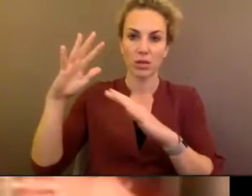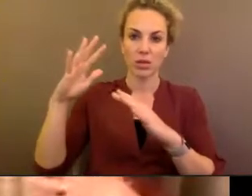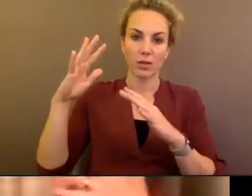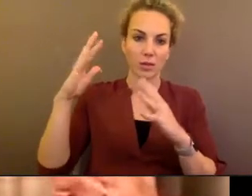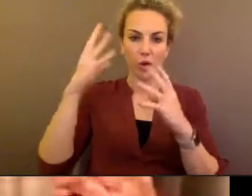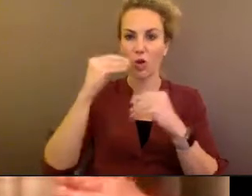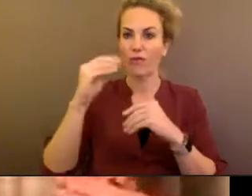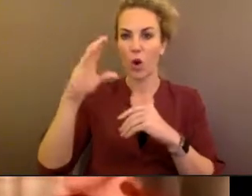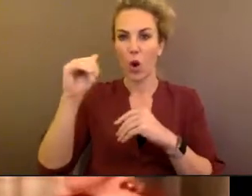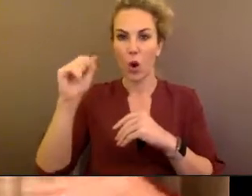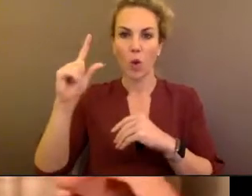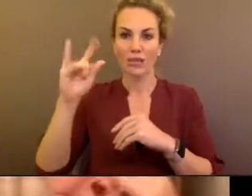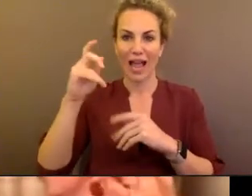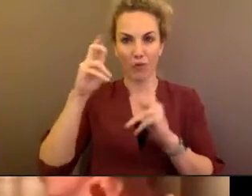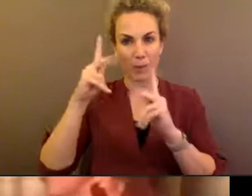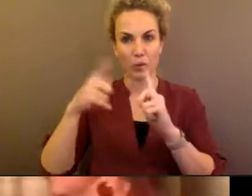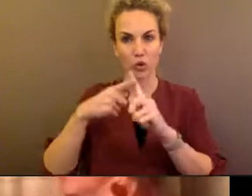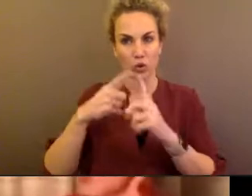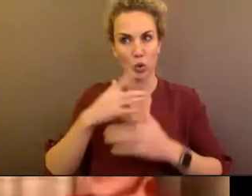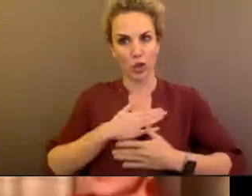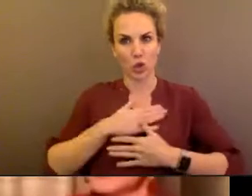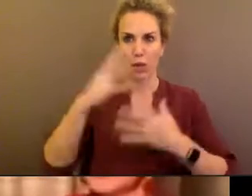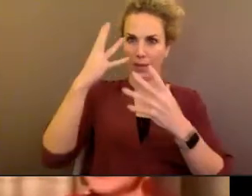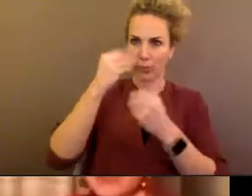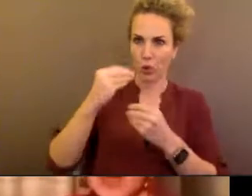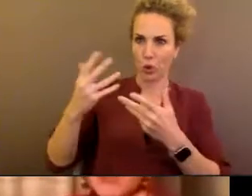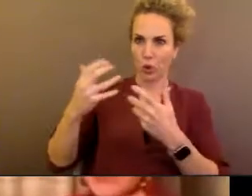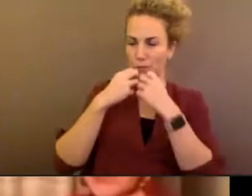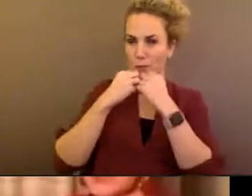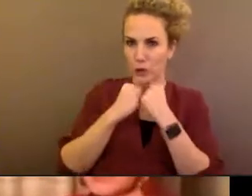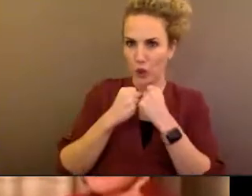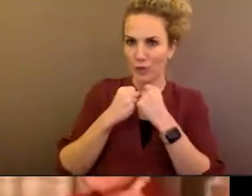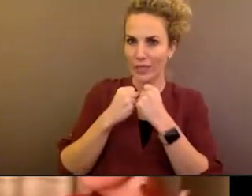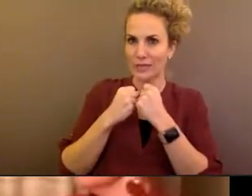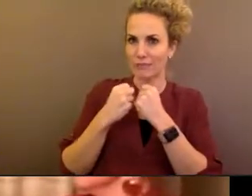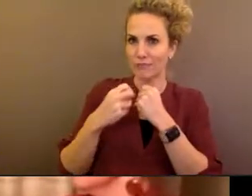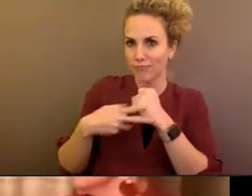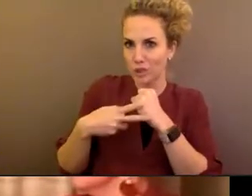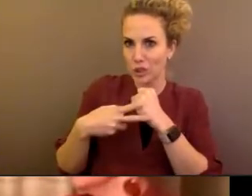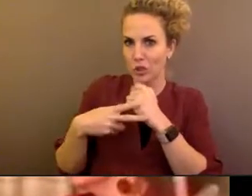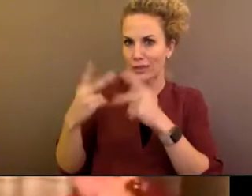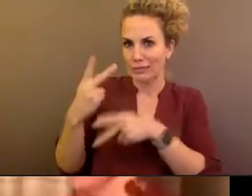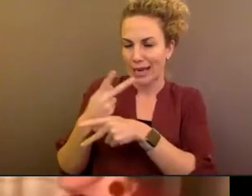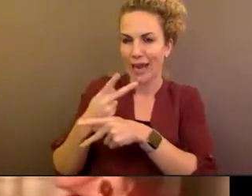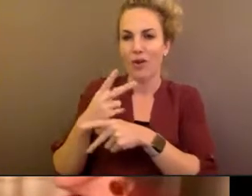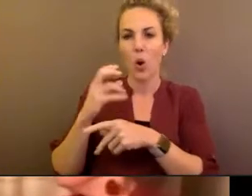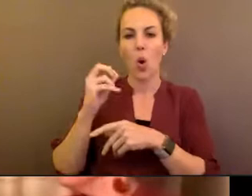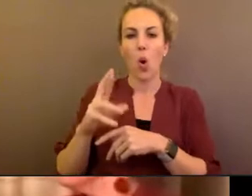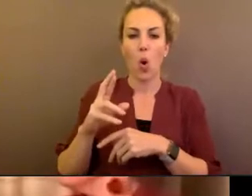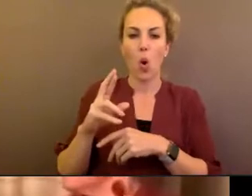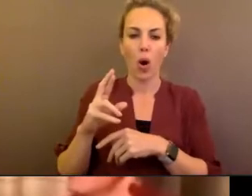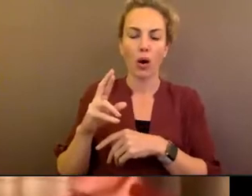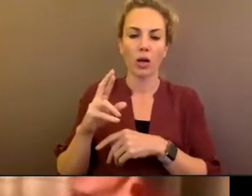interesting coastlines for people to enjoy the beauty and the tranquility? Or do you develop